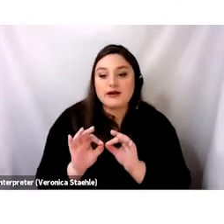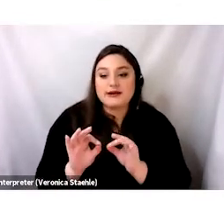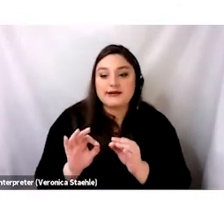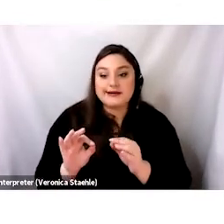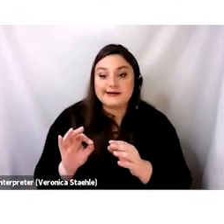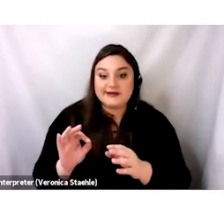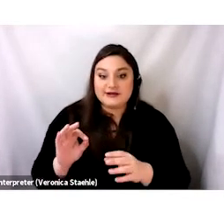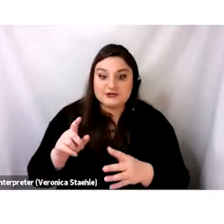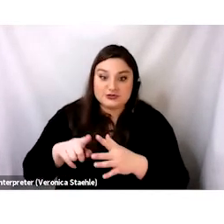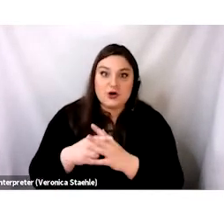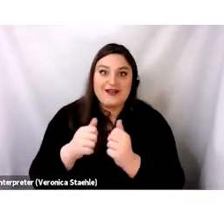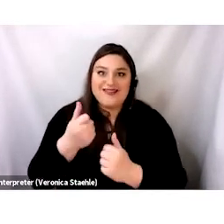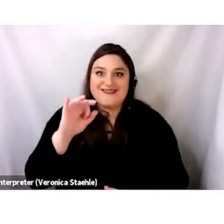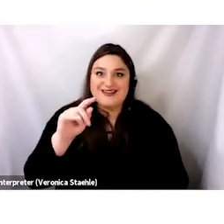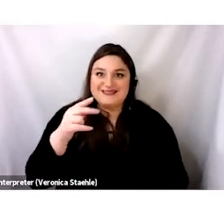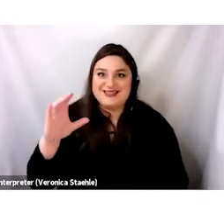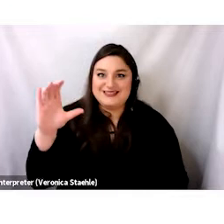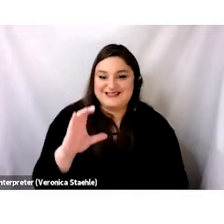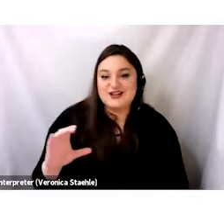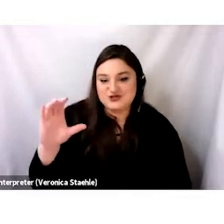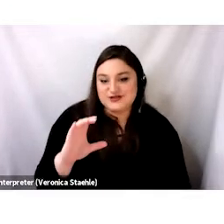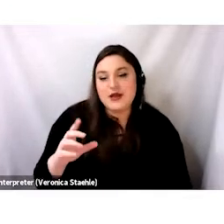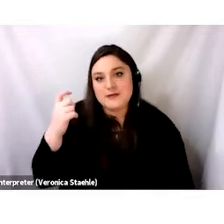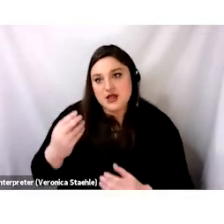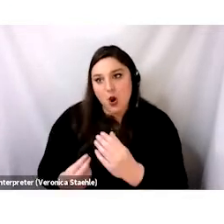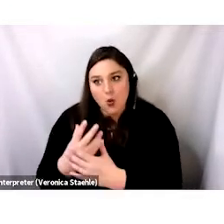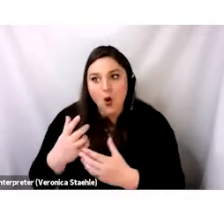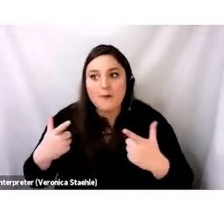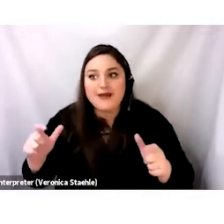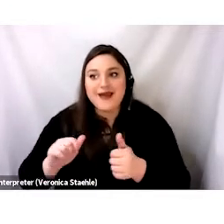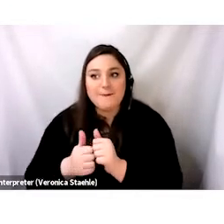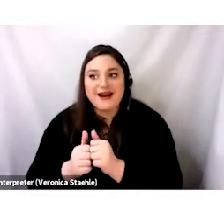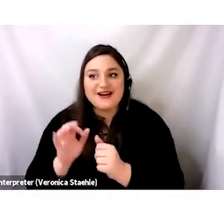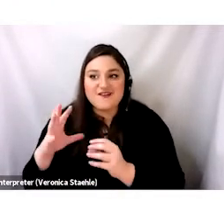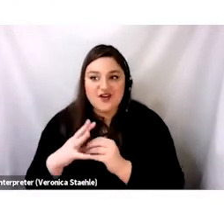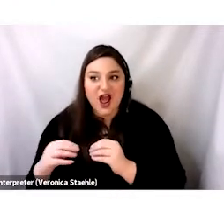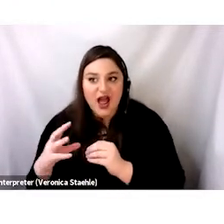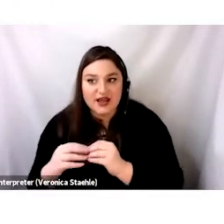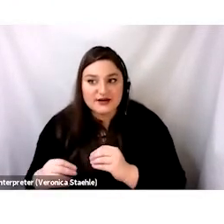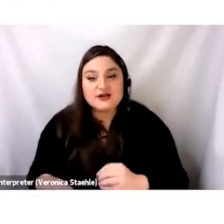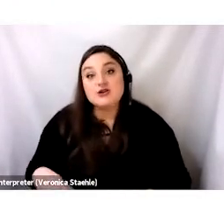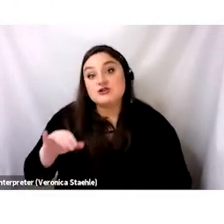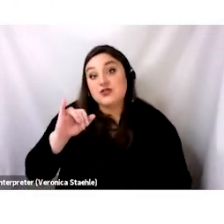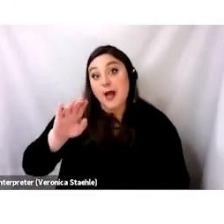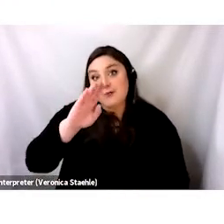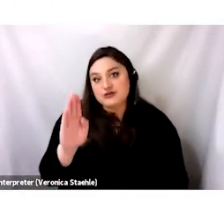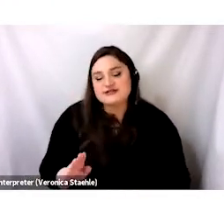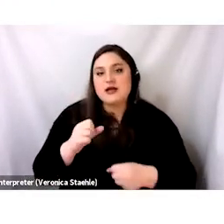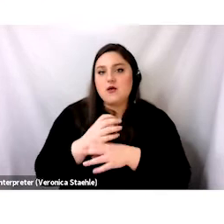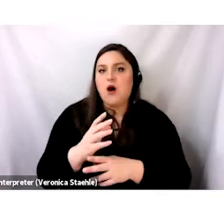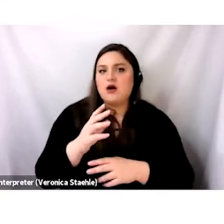in 2002, Brazil, who was still a major cotton competitor, expressed its growing concerns about US cotton